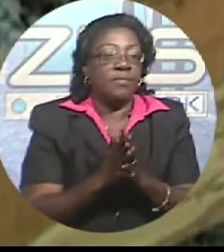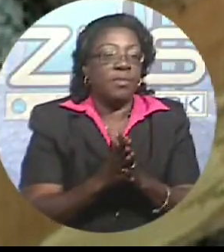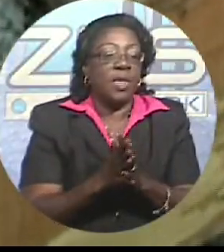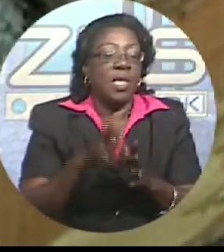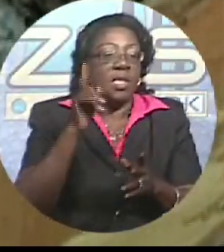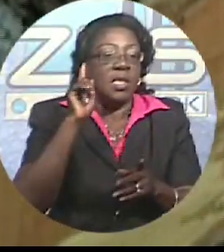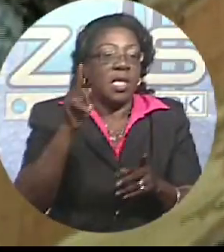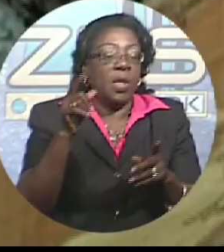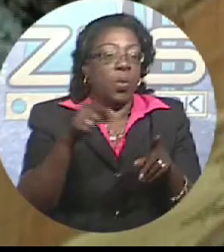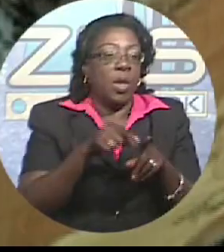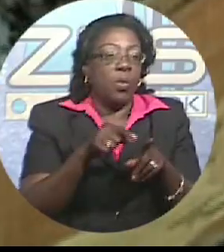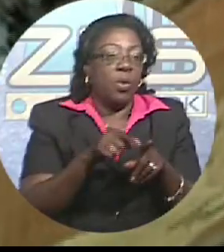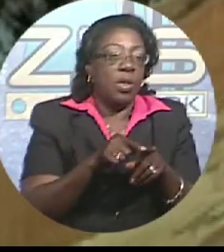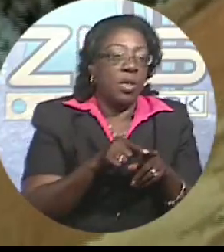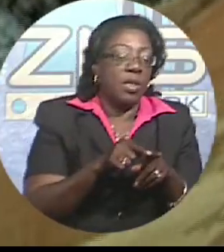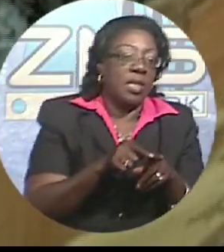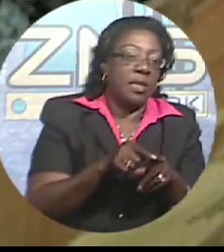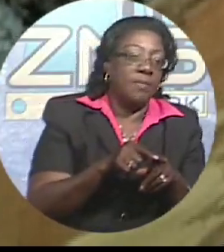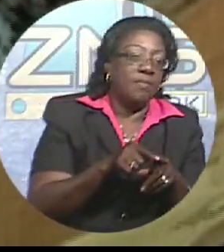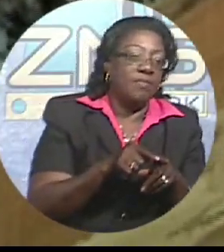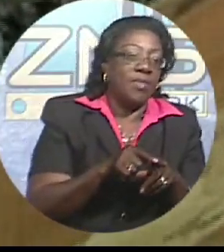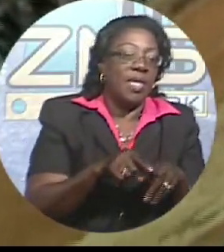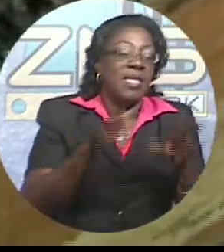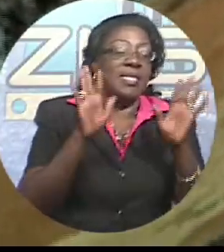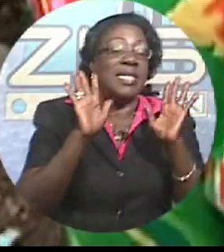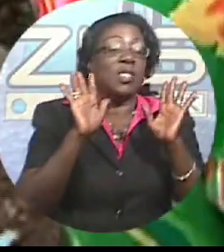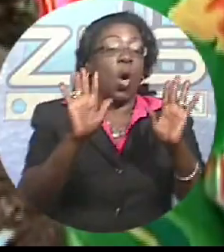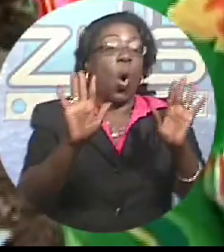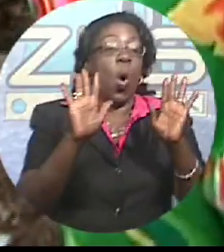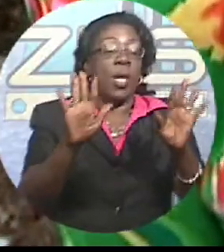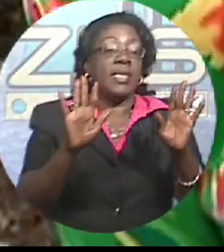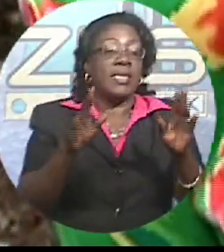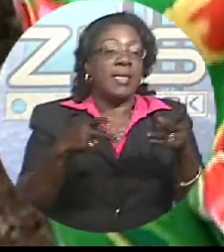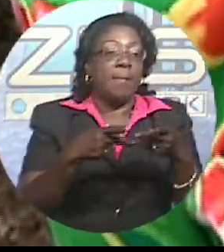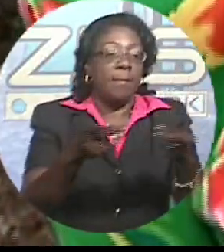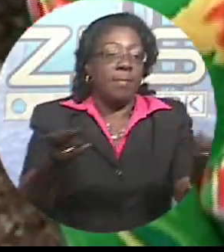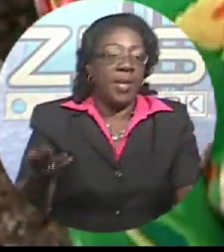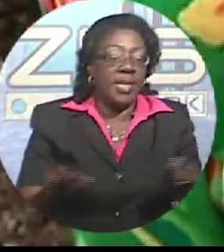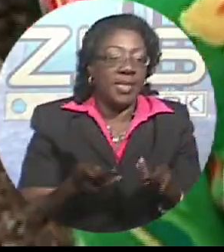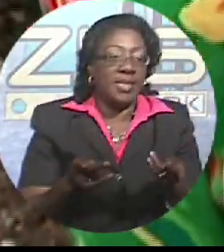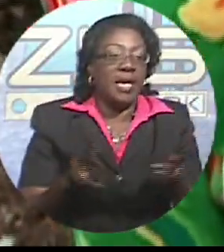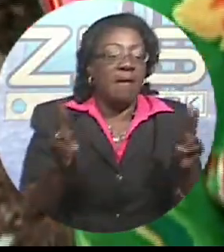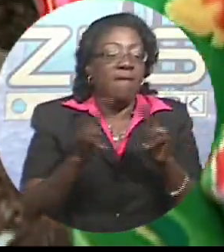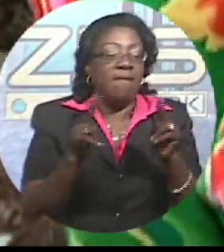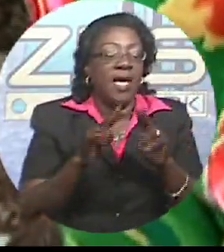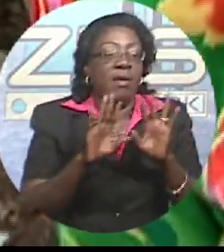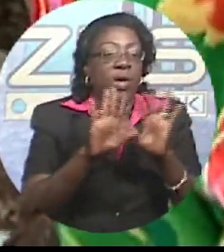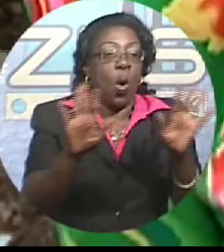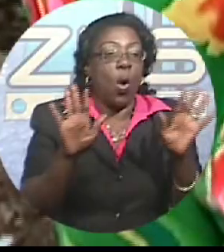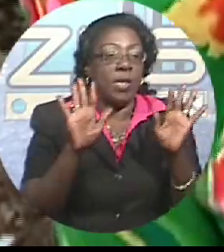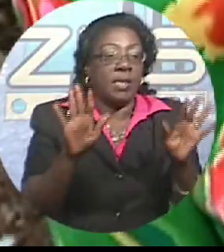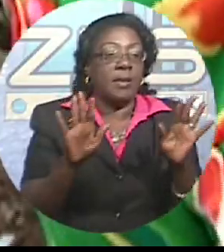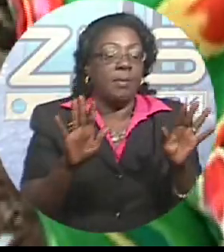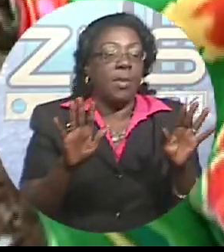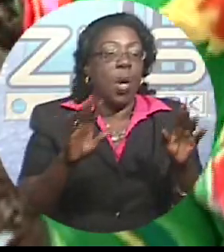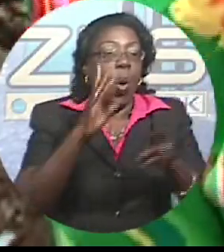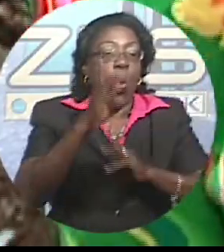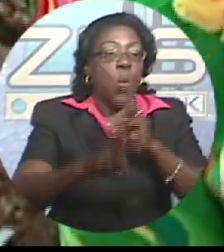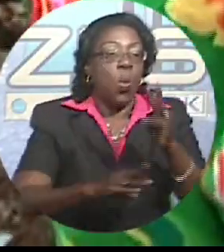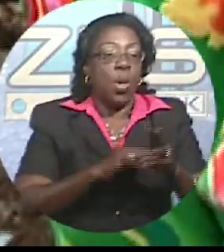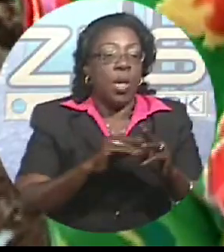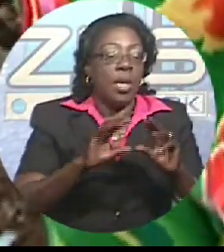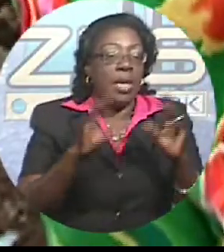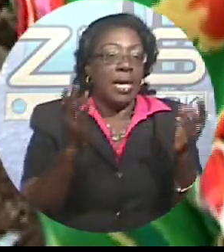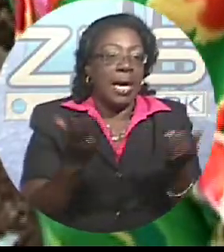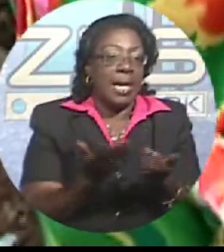popping up on reviews of the place, and it's simply awesome. The next 2 words is very often world class, in